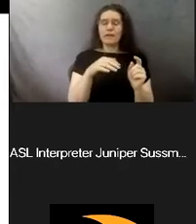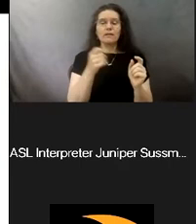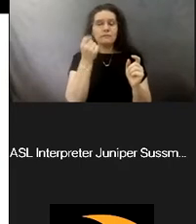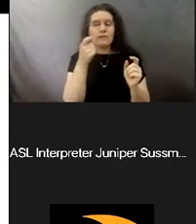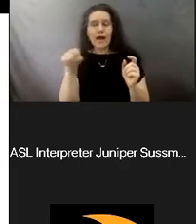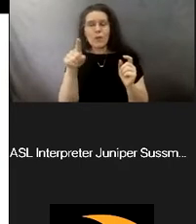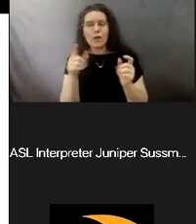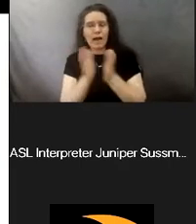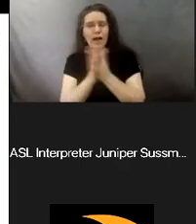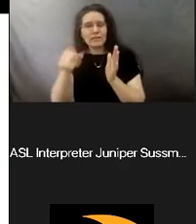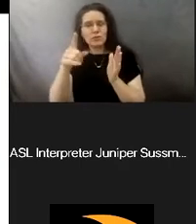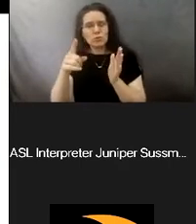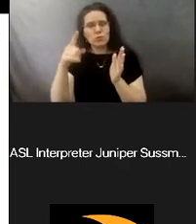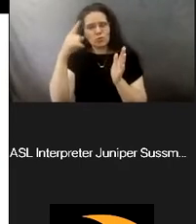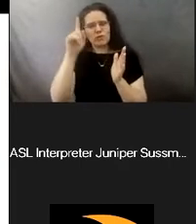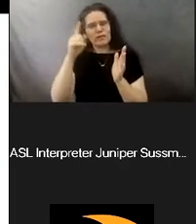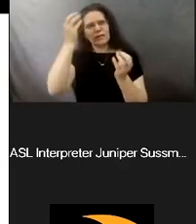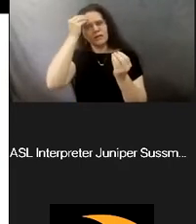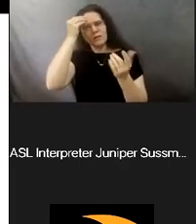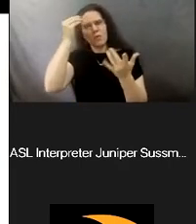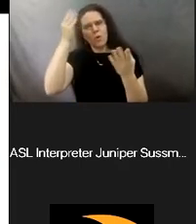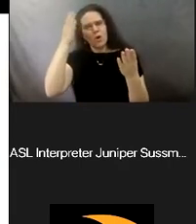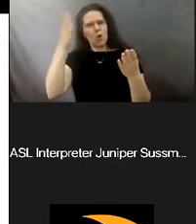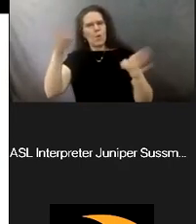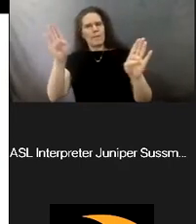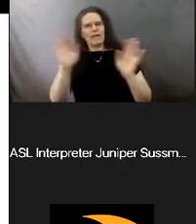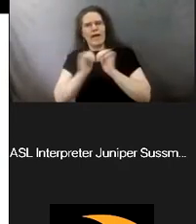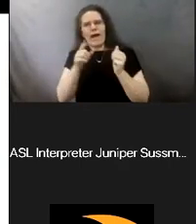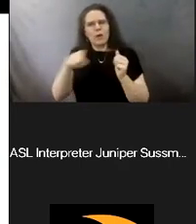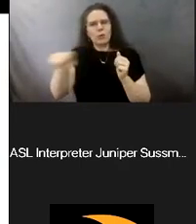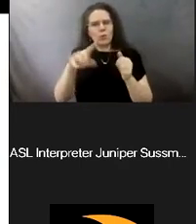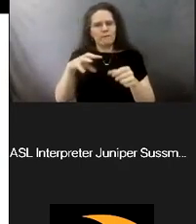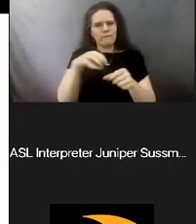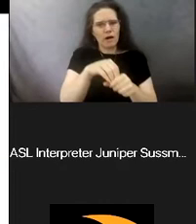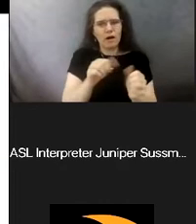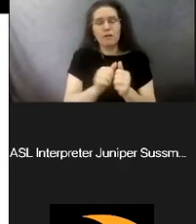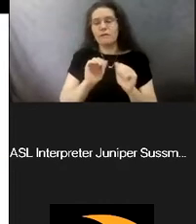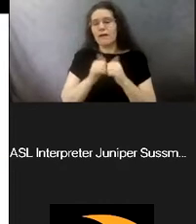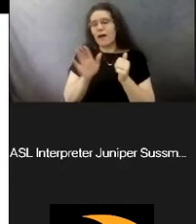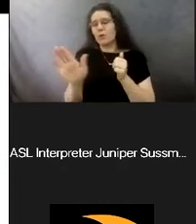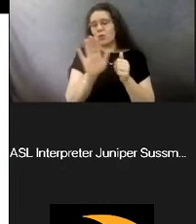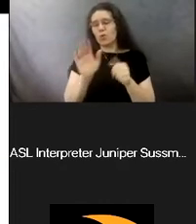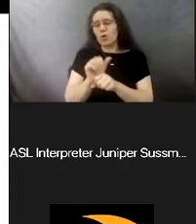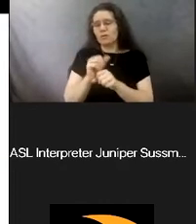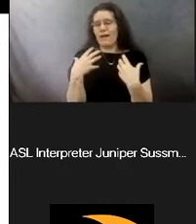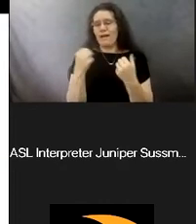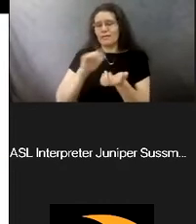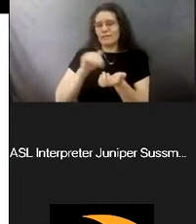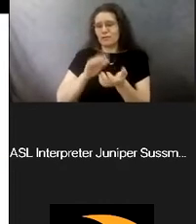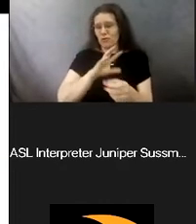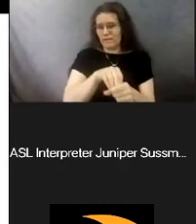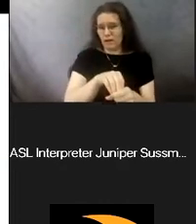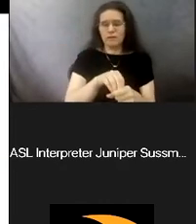your imagination some and think about the ways that you can be involved, or that your health center at large can be involved. So the first one, screen for